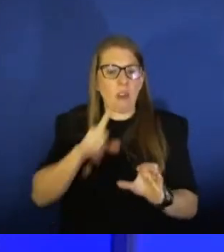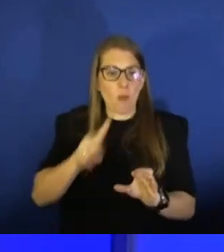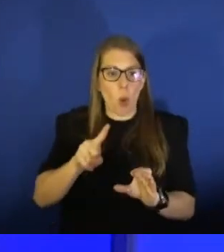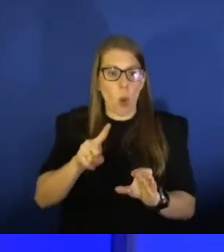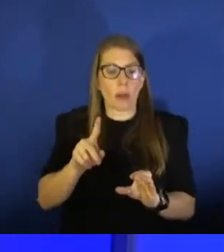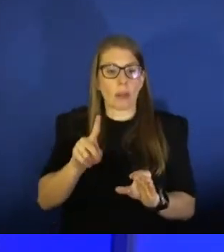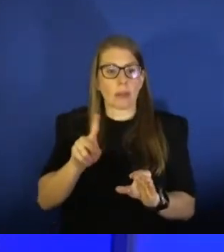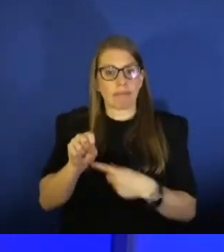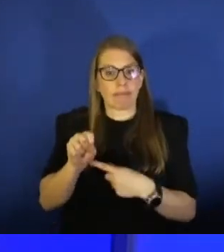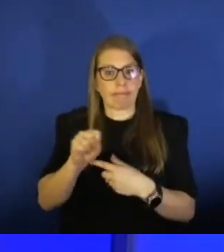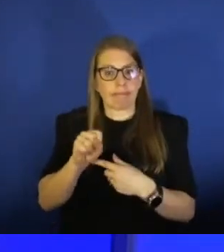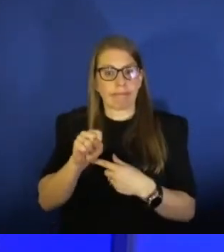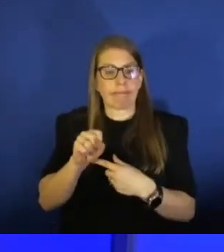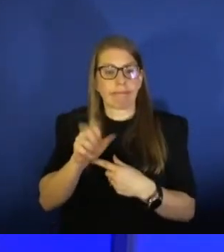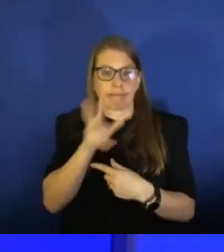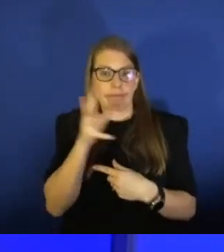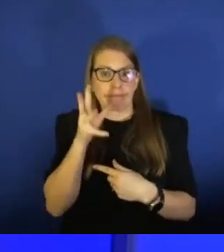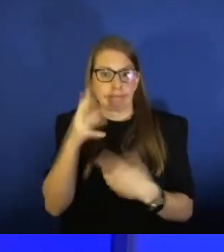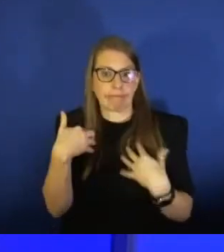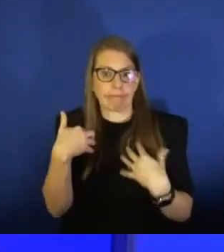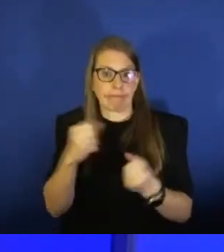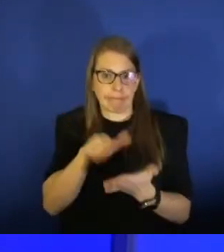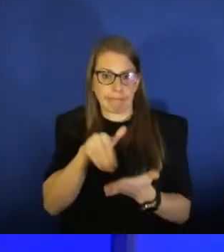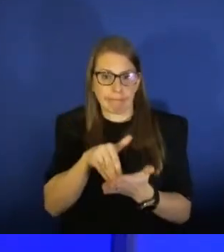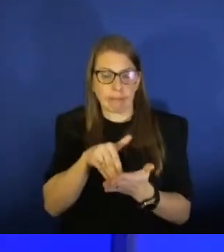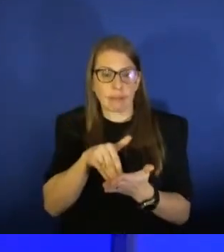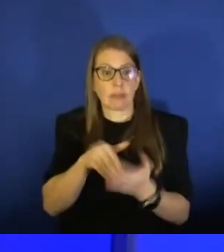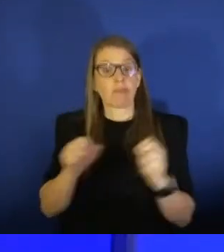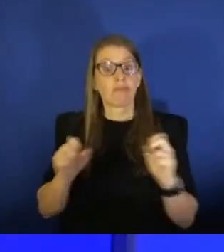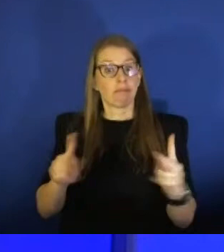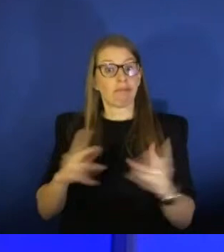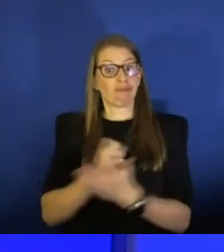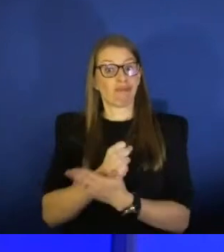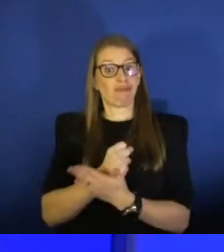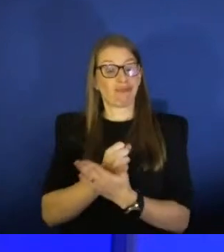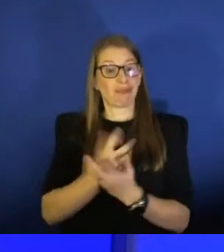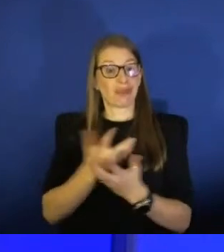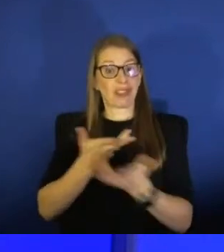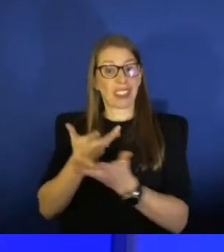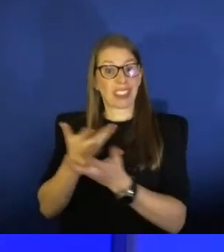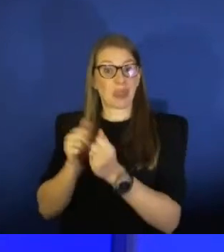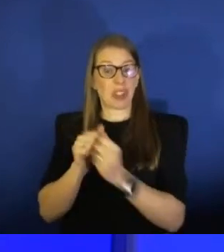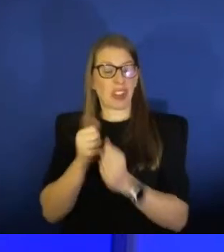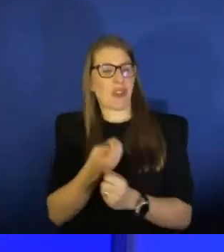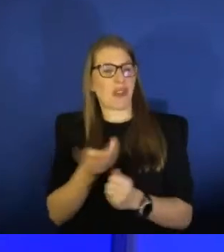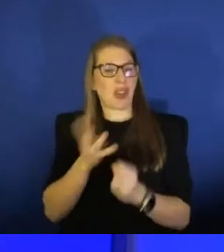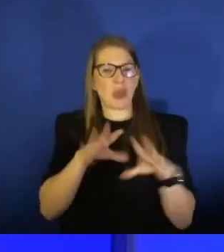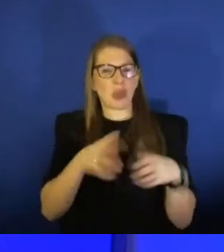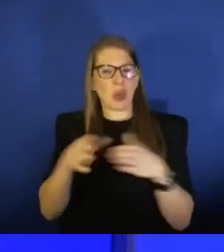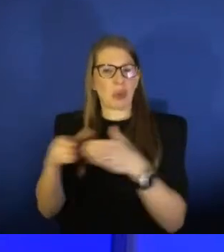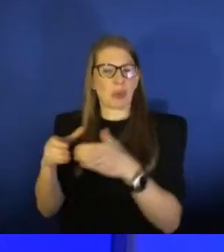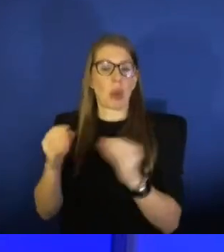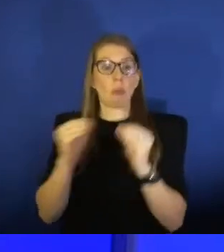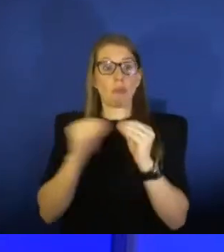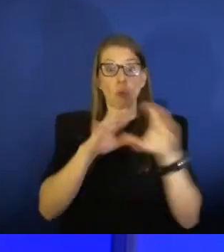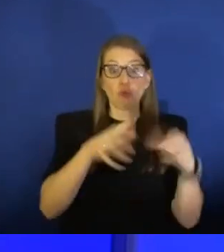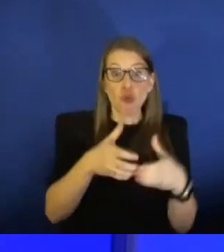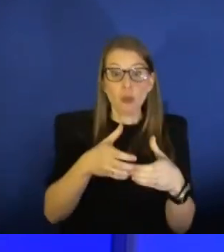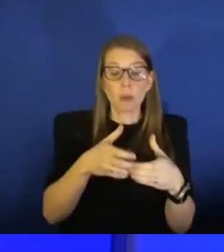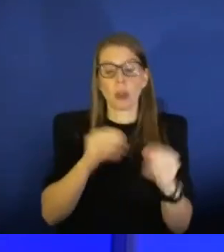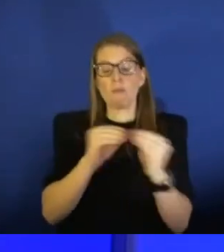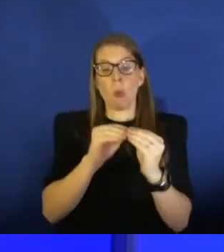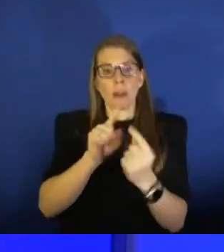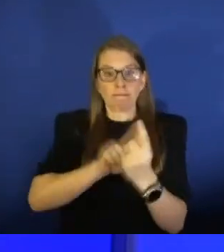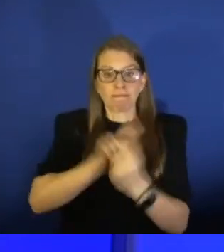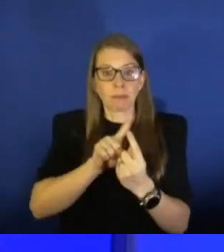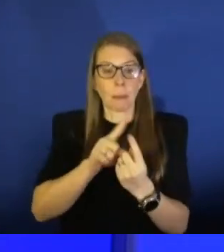and I've had an opportunity to visit with a few groups, but there are many more groups and individuals that I want to get in front of to